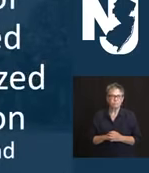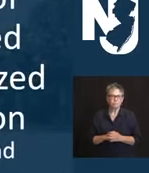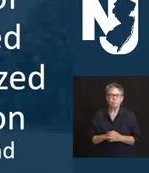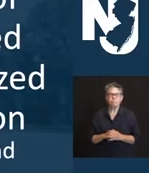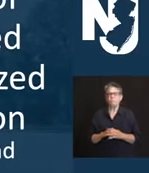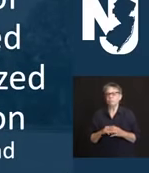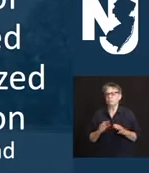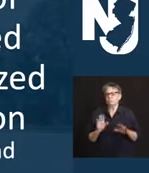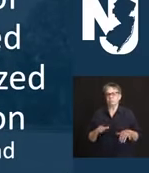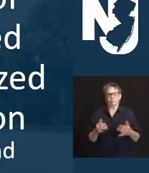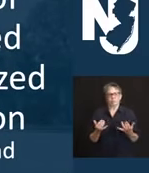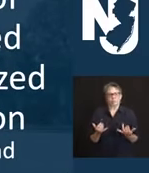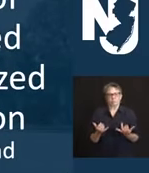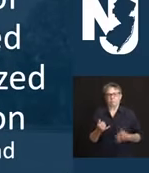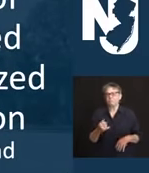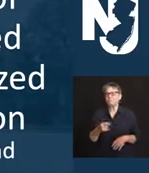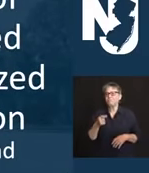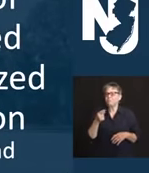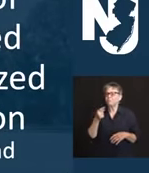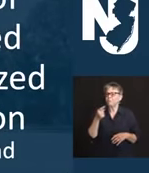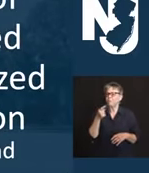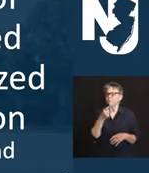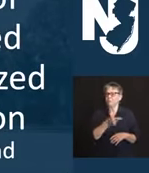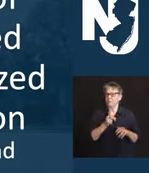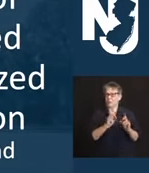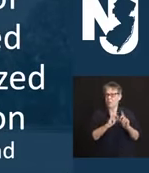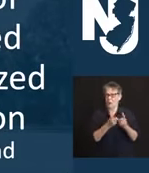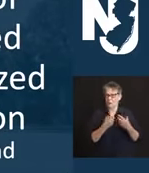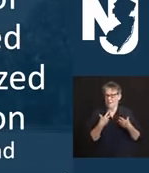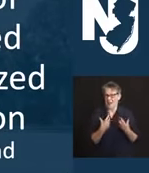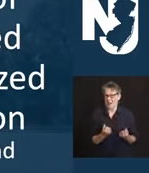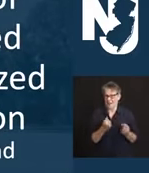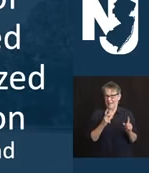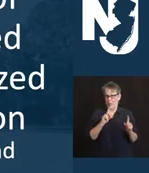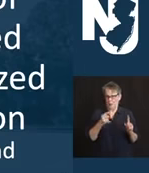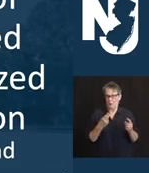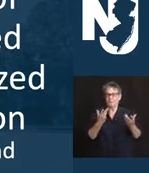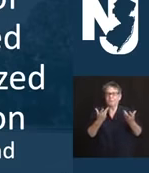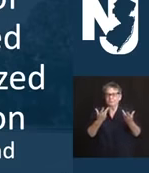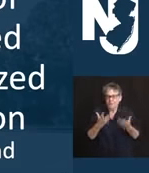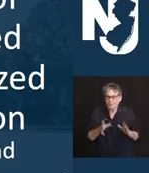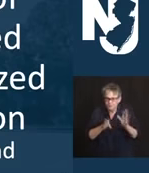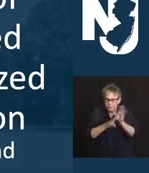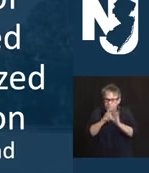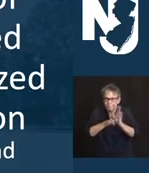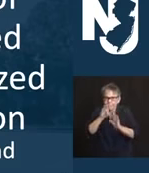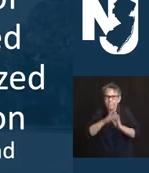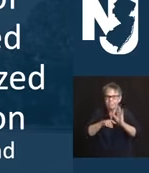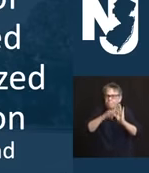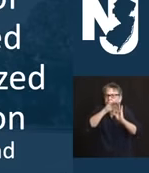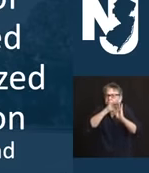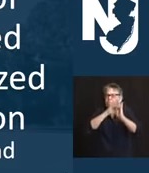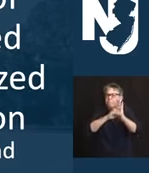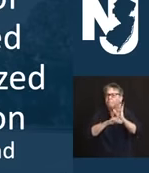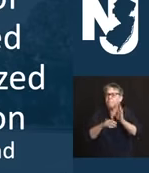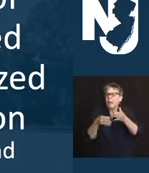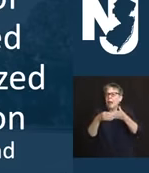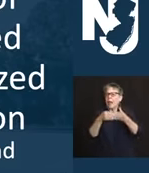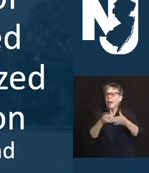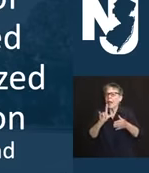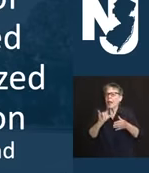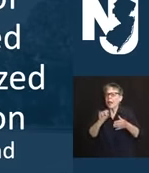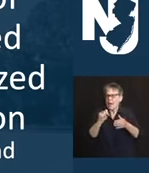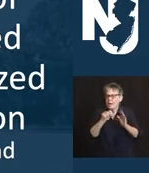Judy's extraordinary leadership, has finalized its guidance for organized sports to resume next Monday, June